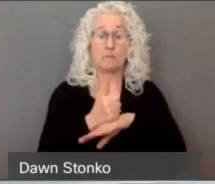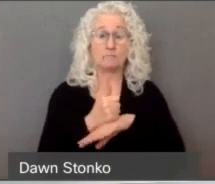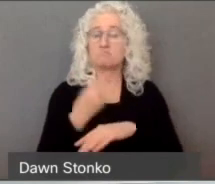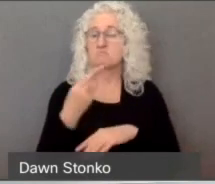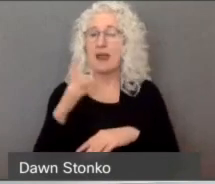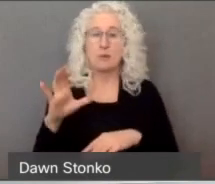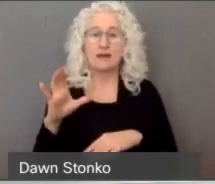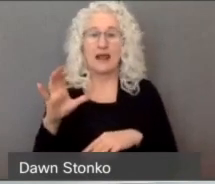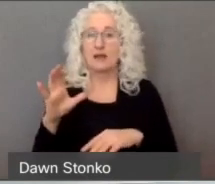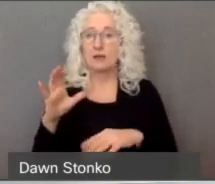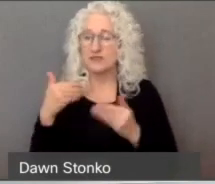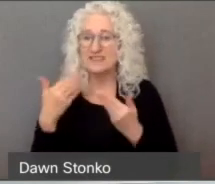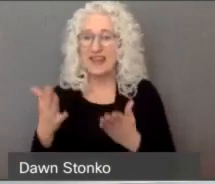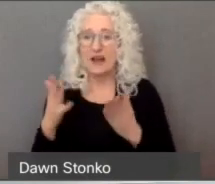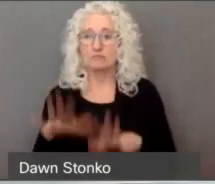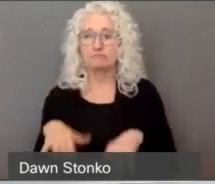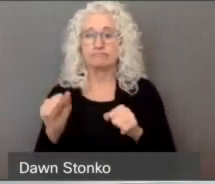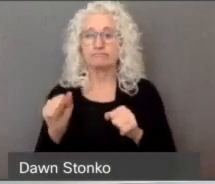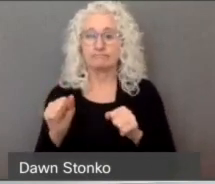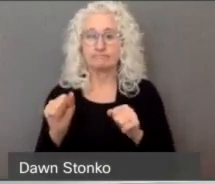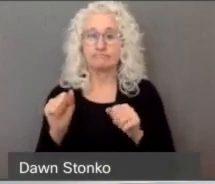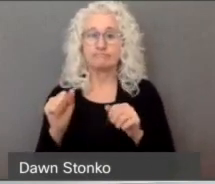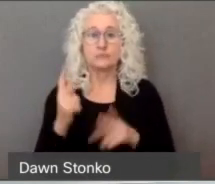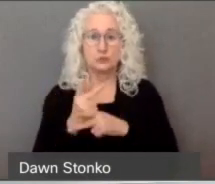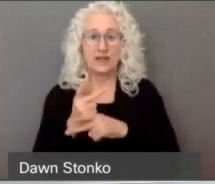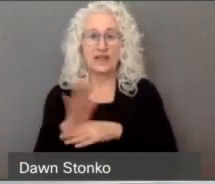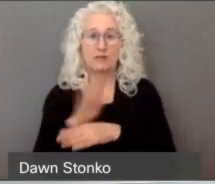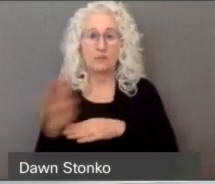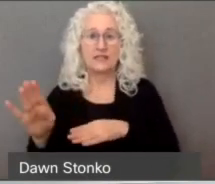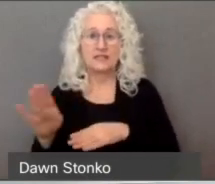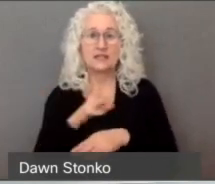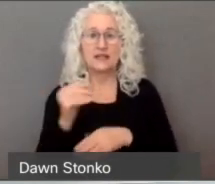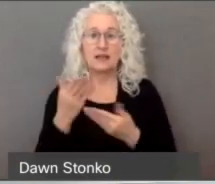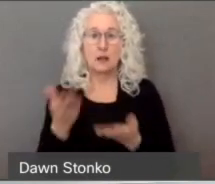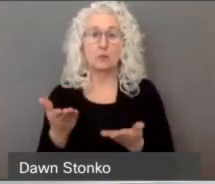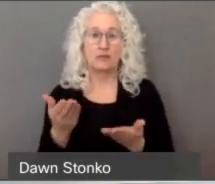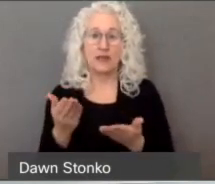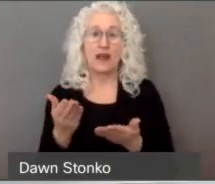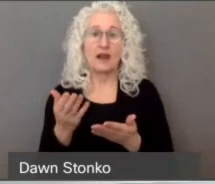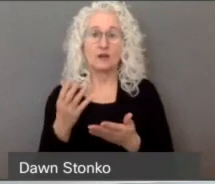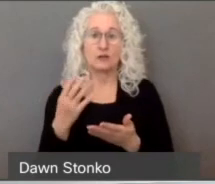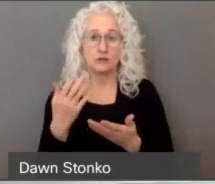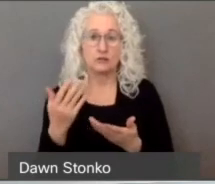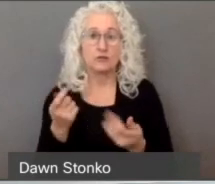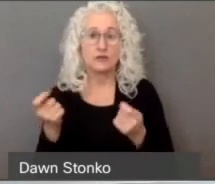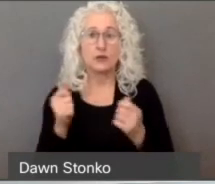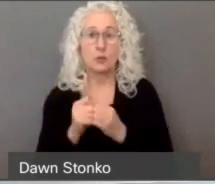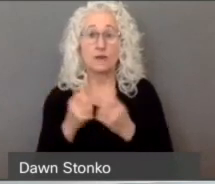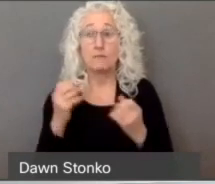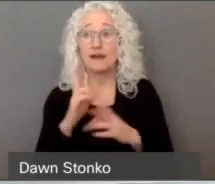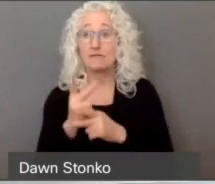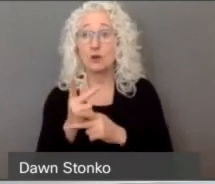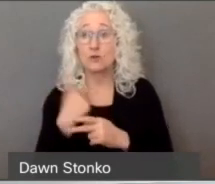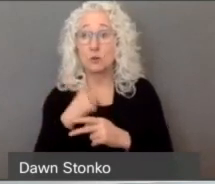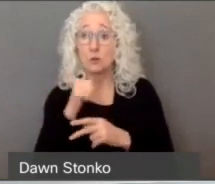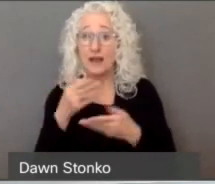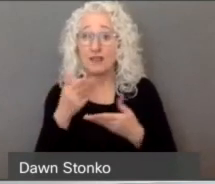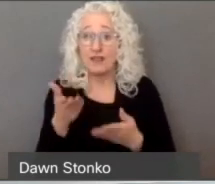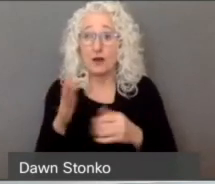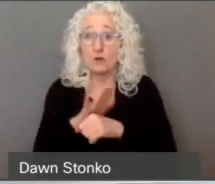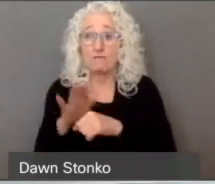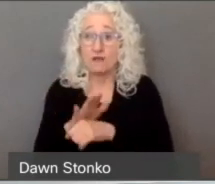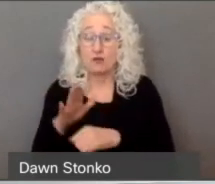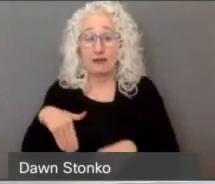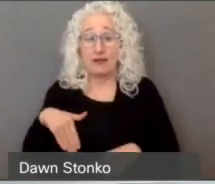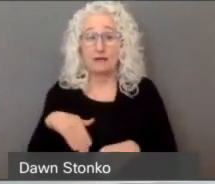Howard County was there to take care of business, and they were there to front run a lot of the loans that we were not there to fill yet because we couldn't get